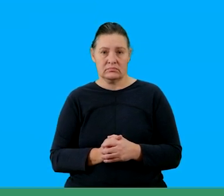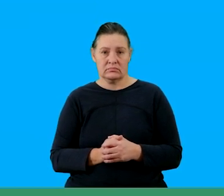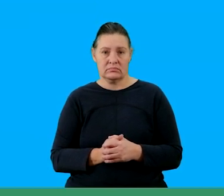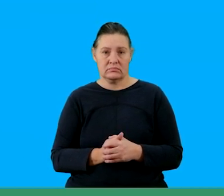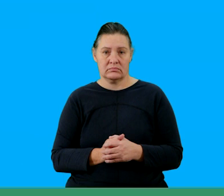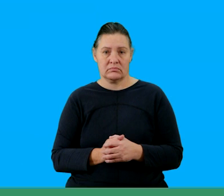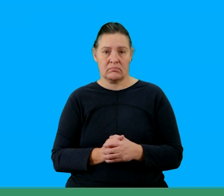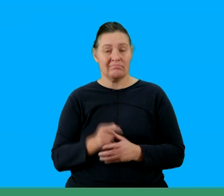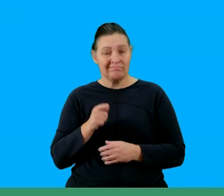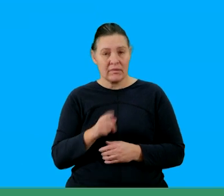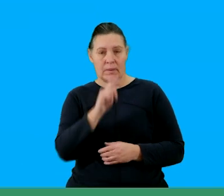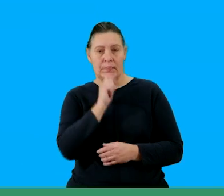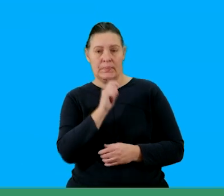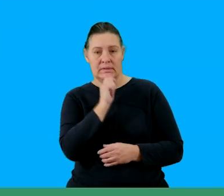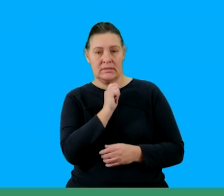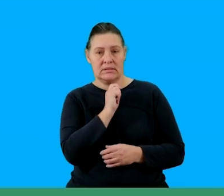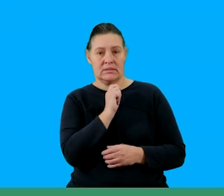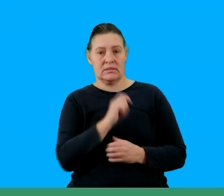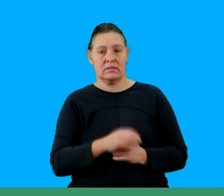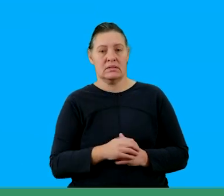The supervisor uses